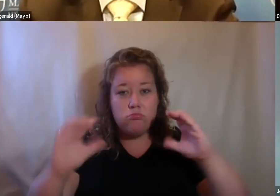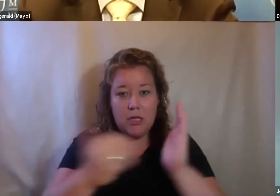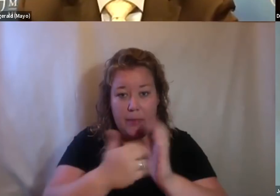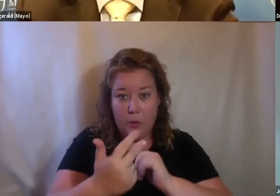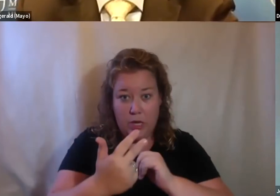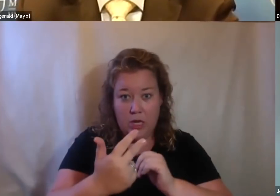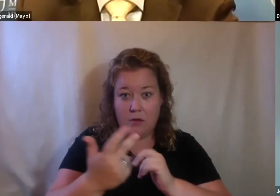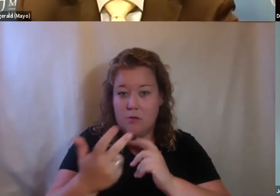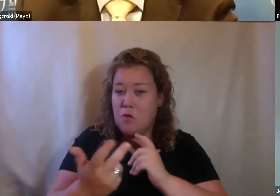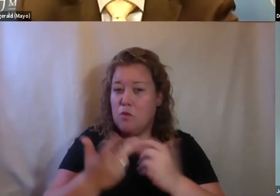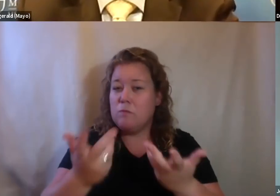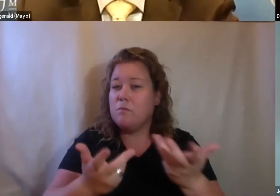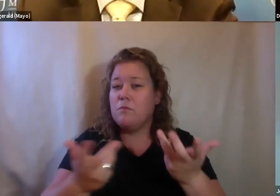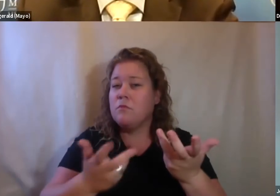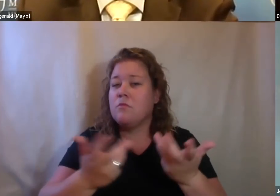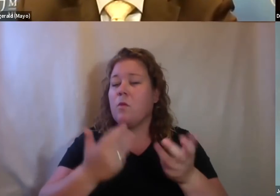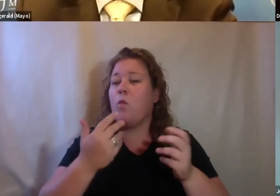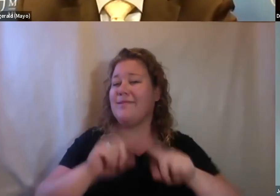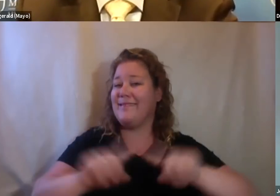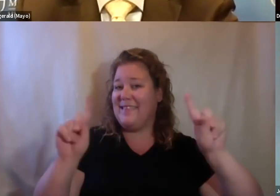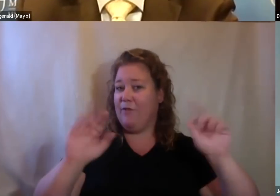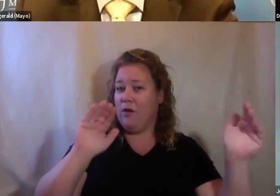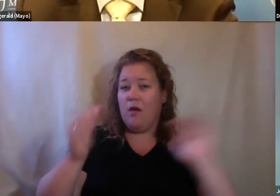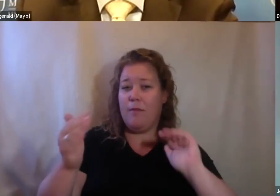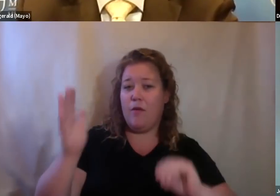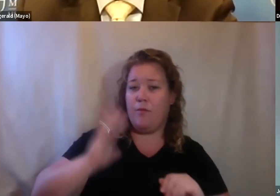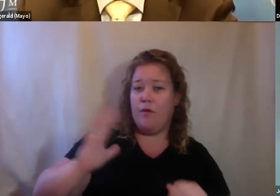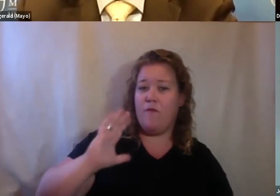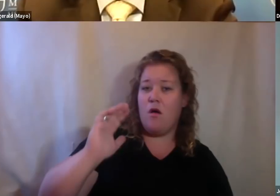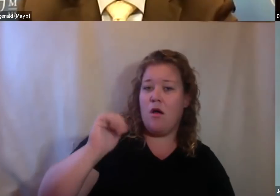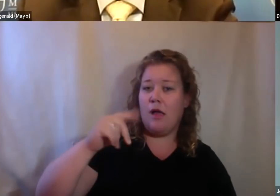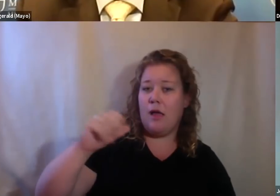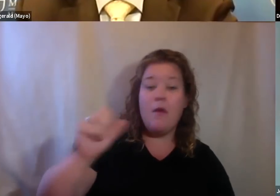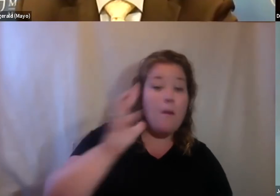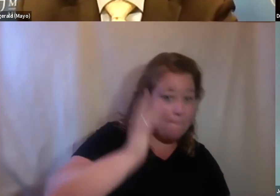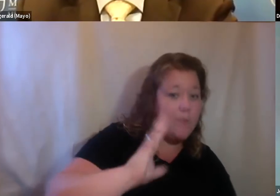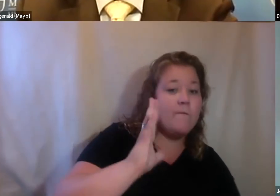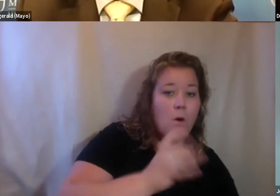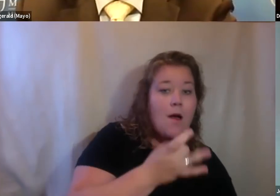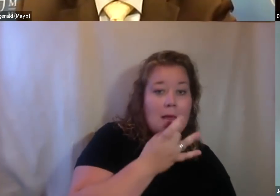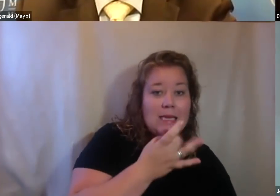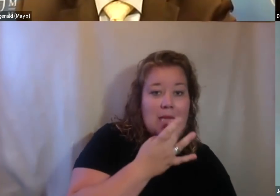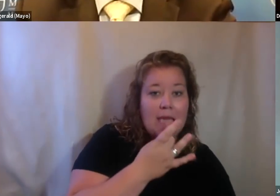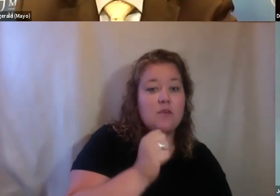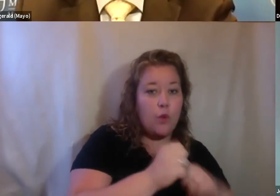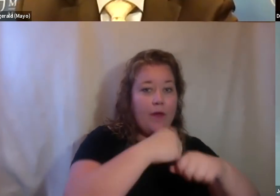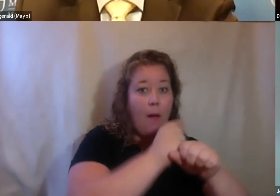are different there versus the light that we would always go back to with the Compass?